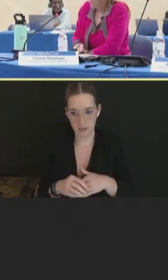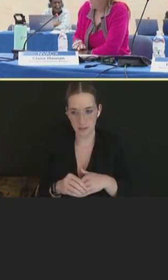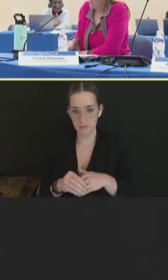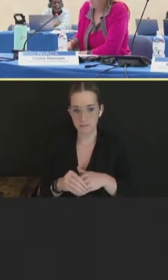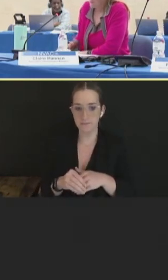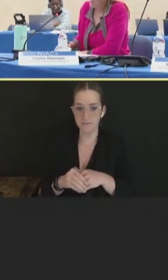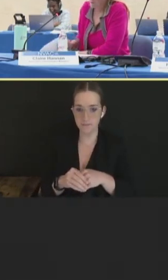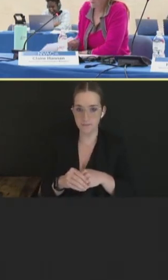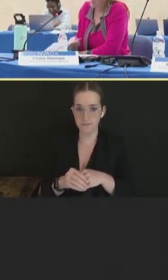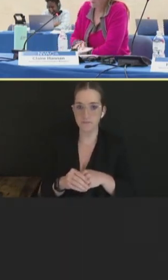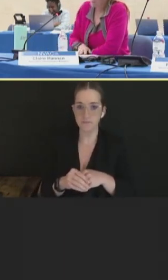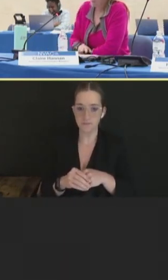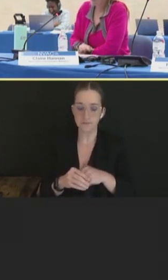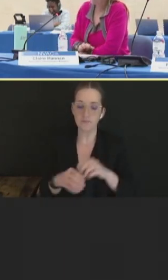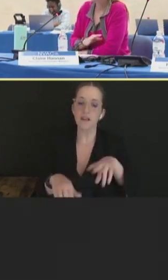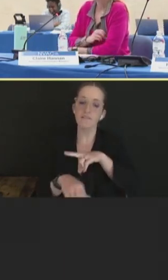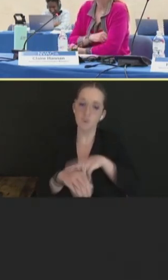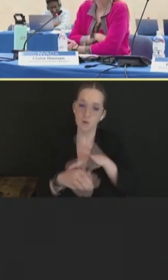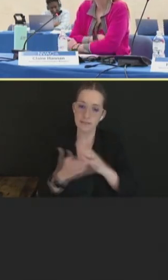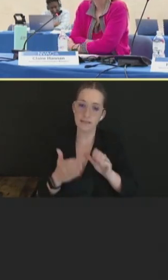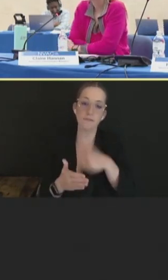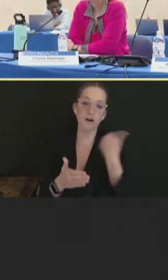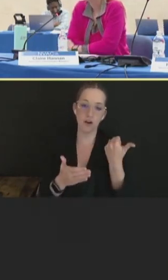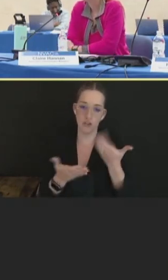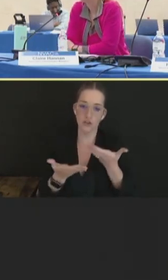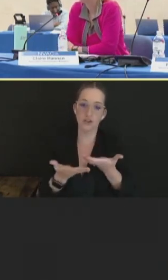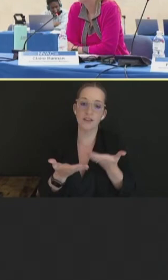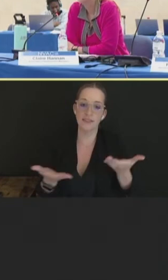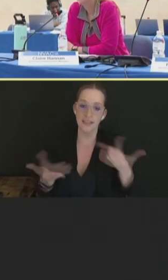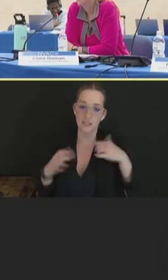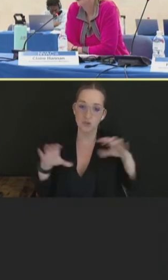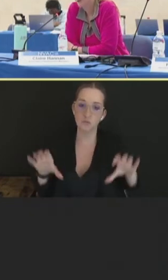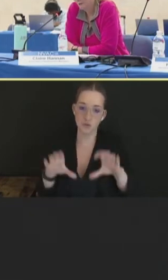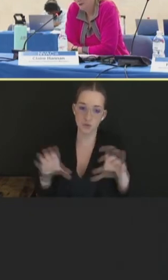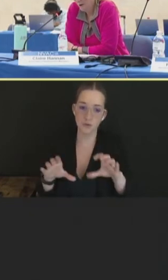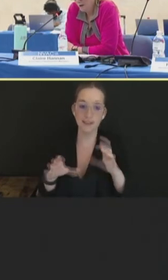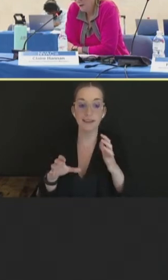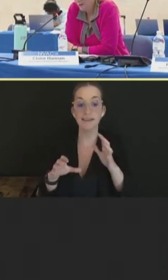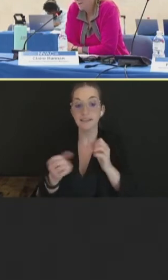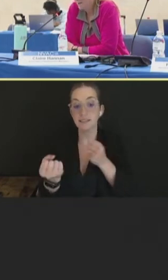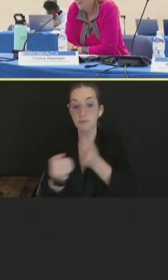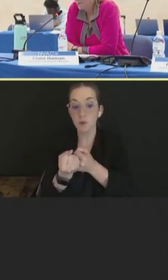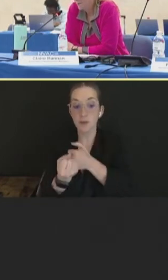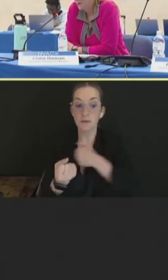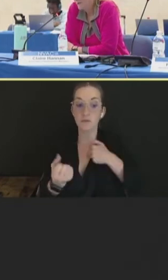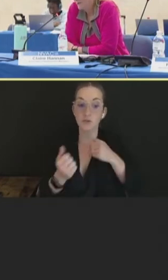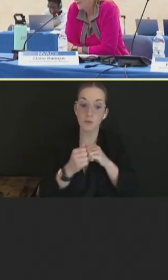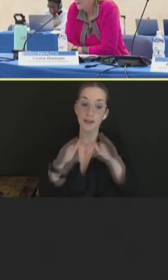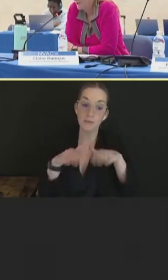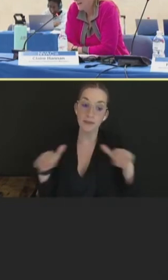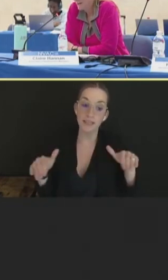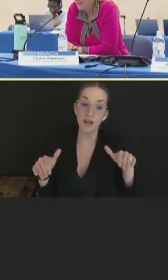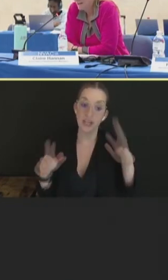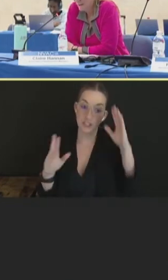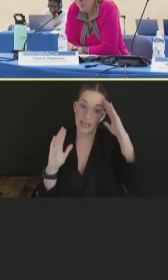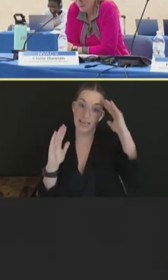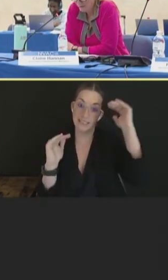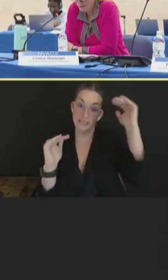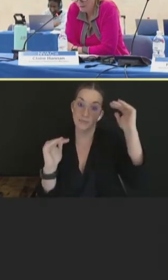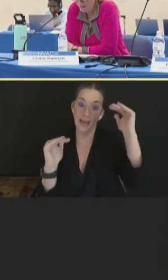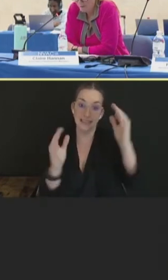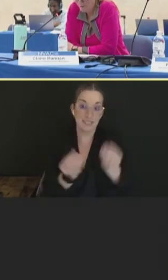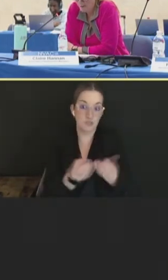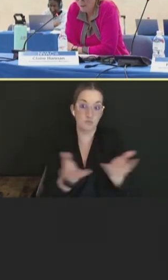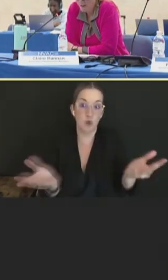Of course, some of the other things we're doing are just supporting the members with the pediatric expected rollout of COVID vaccine,